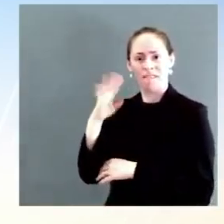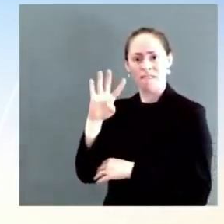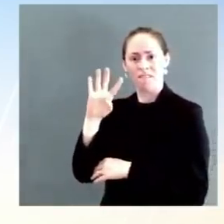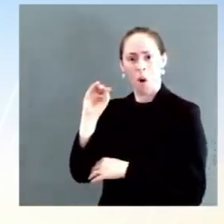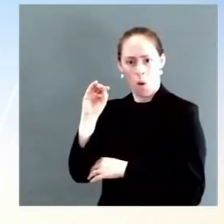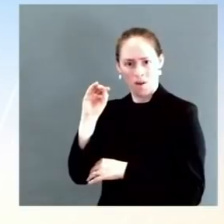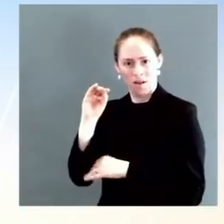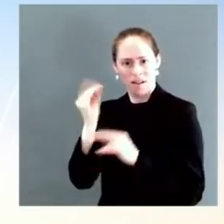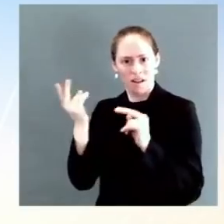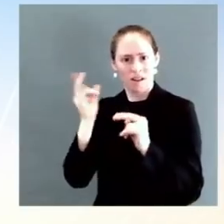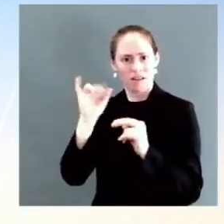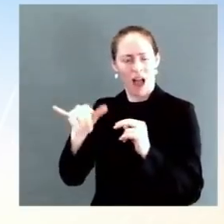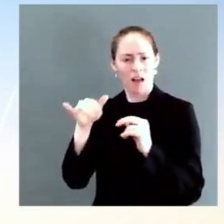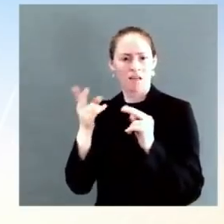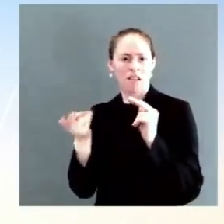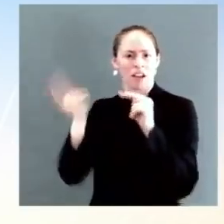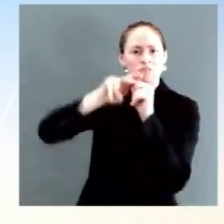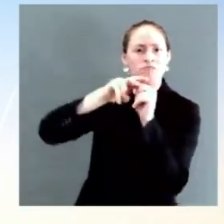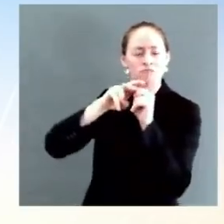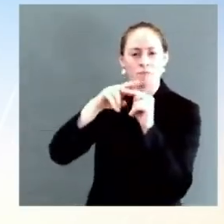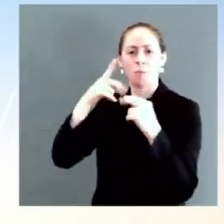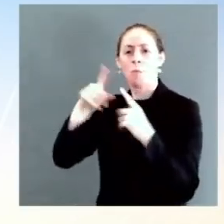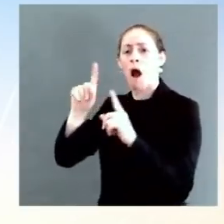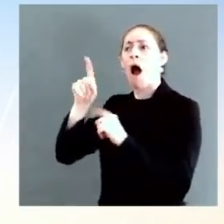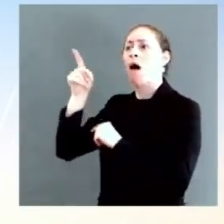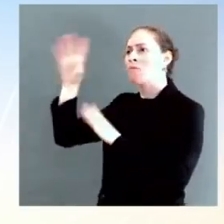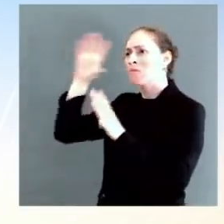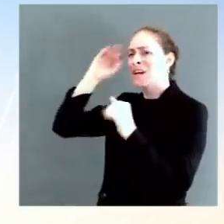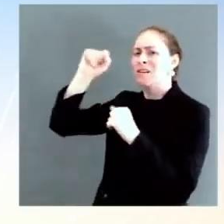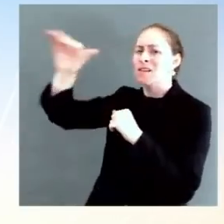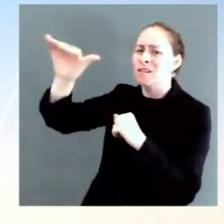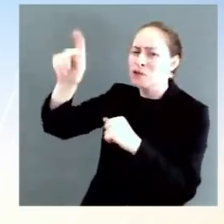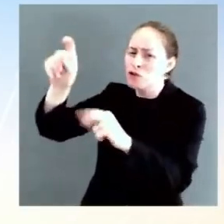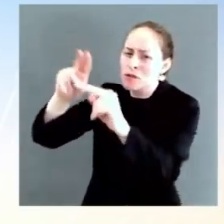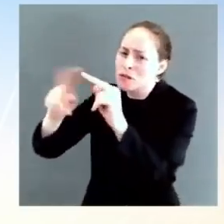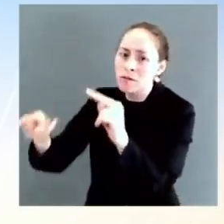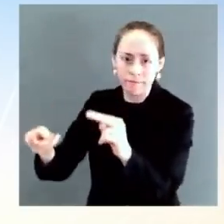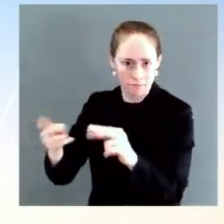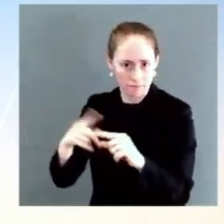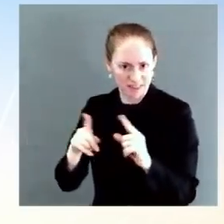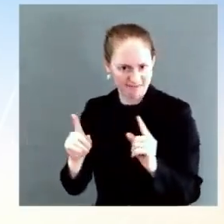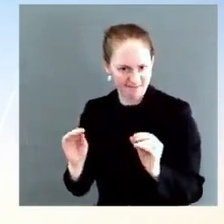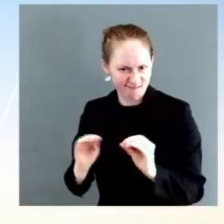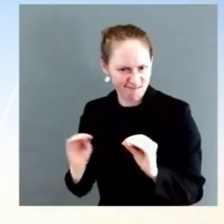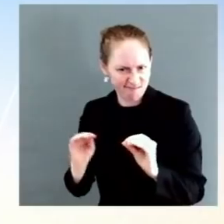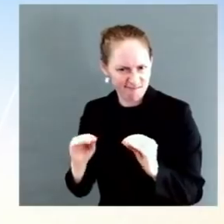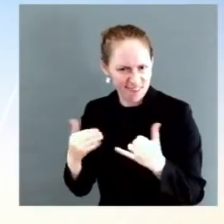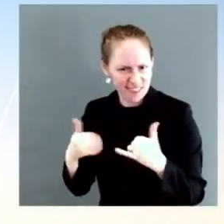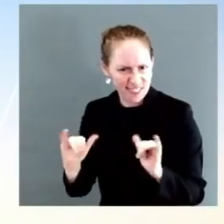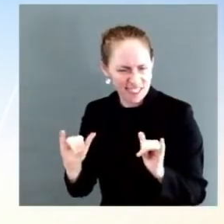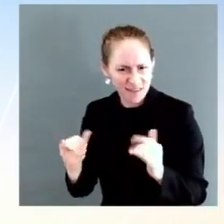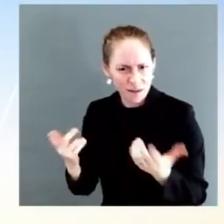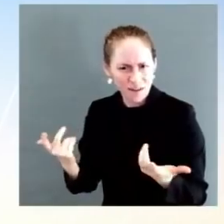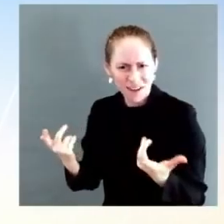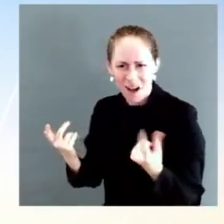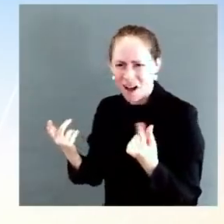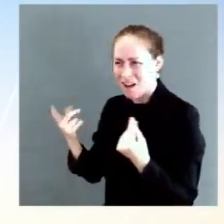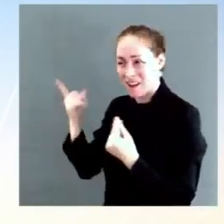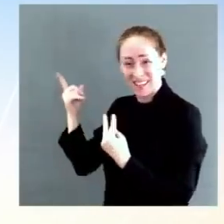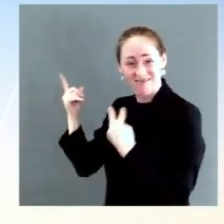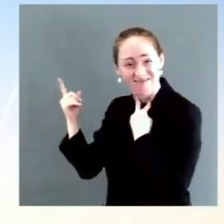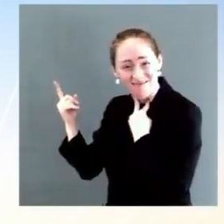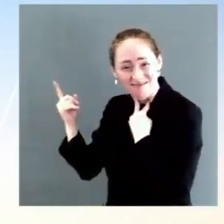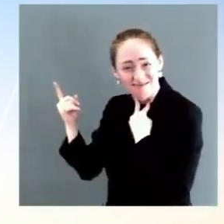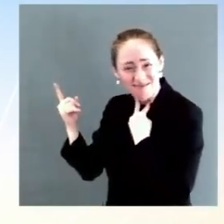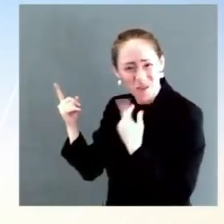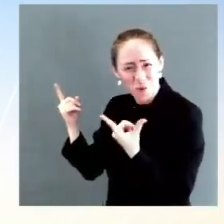the White House can actually do to get them to comply with what the White House is asking. Well, you're right. The price at the pump usually